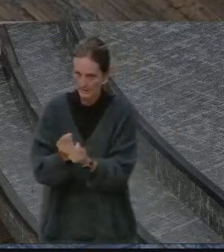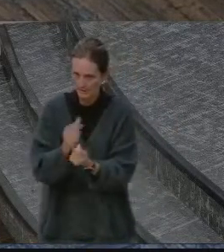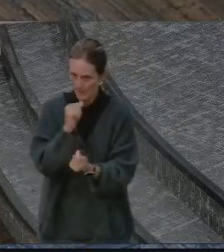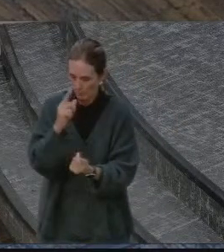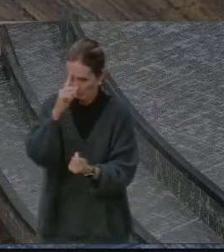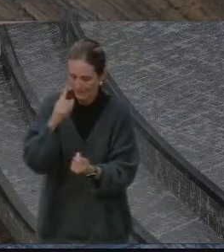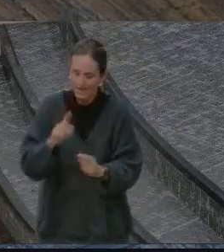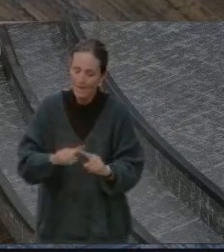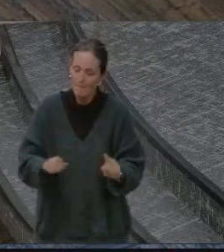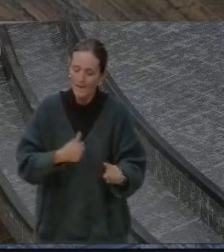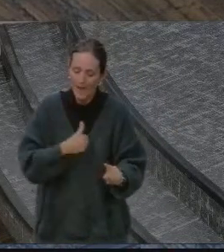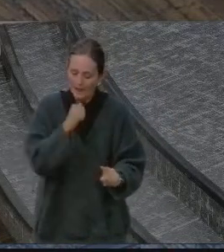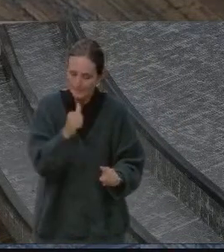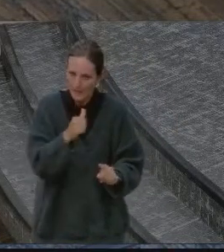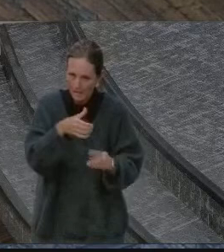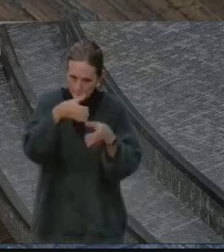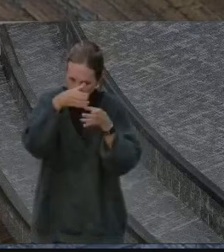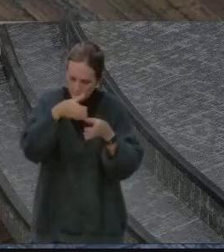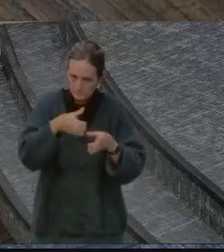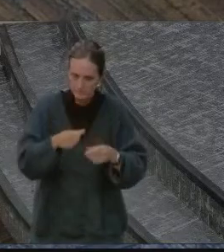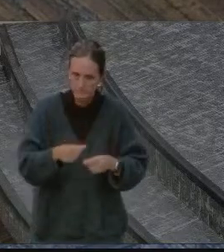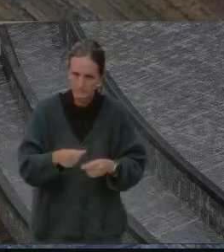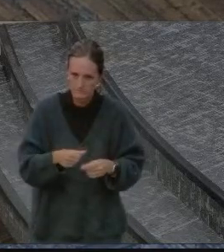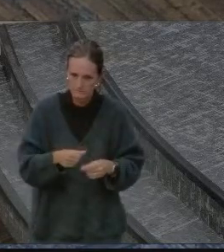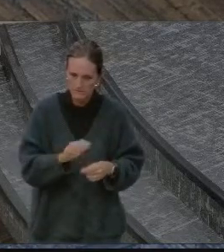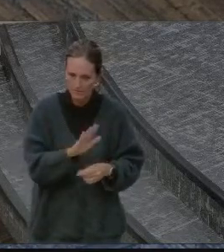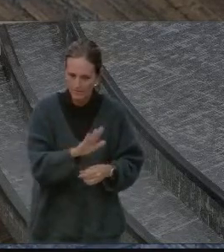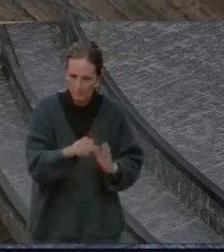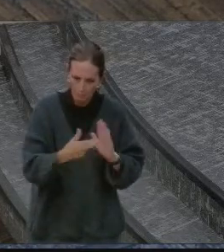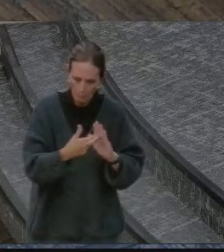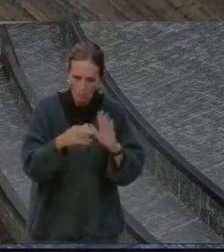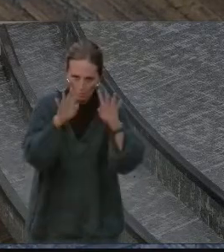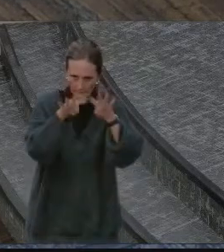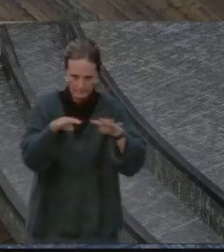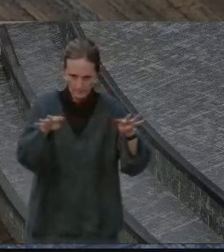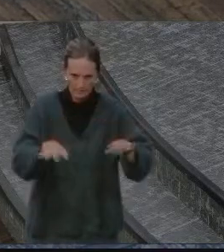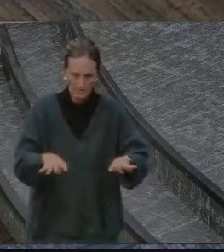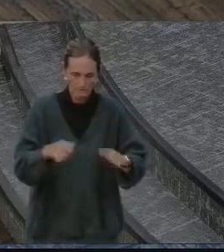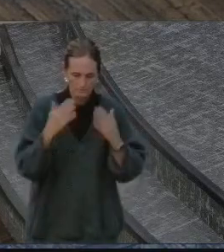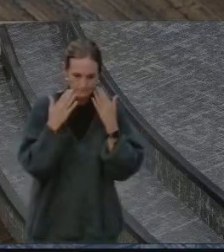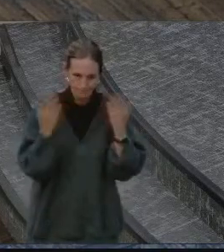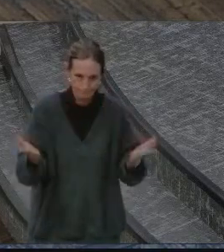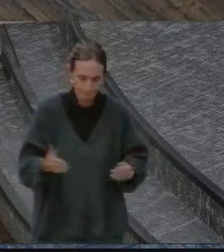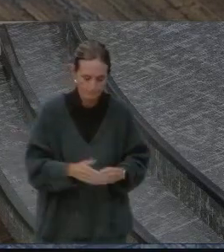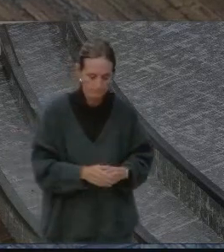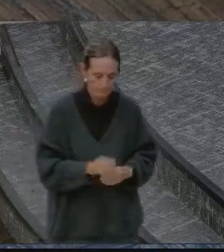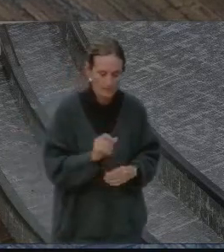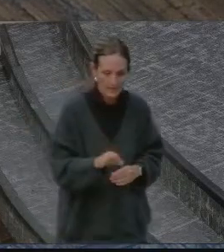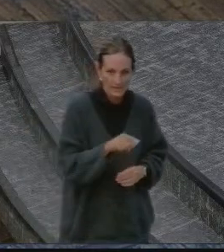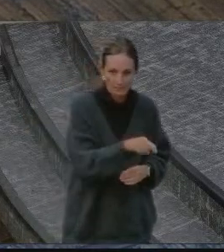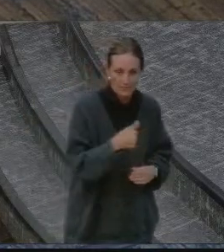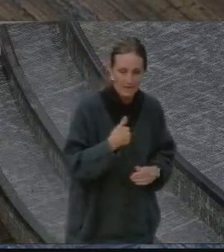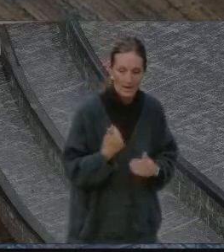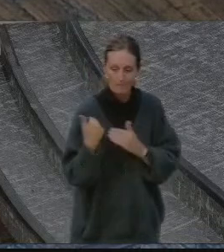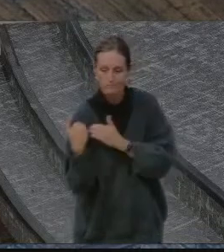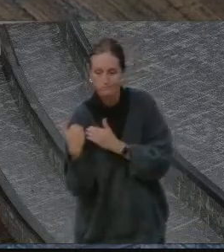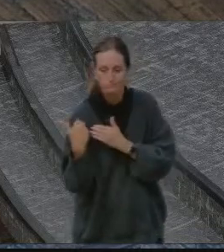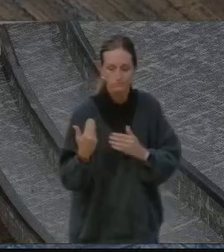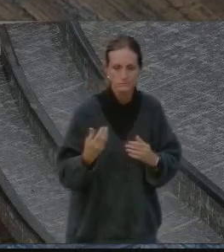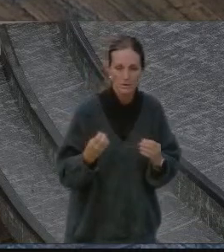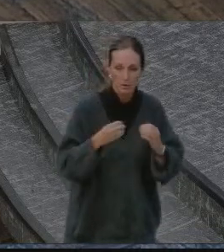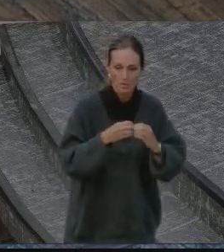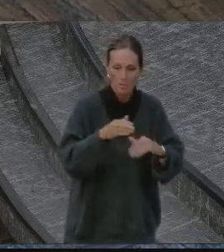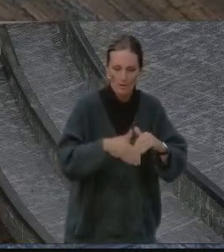am not completely sure of their complete role, if they have duties beyond what would be expected in a